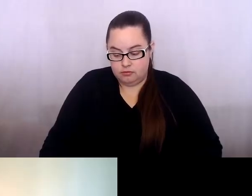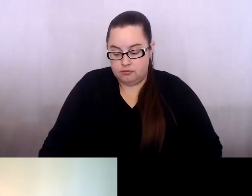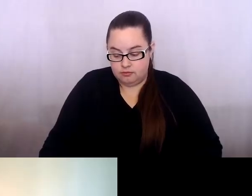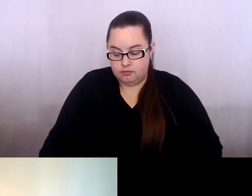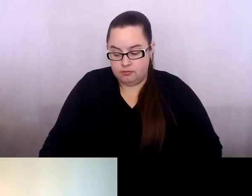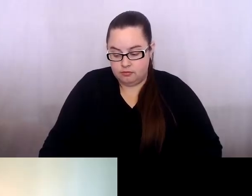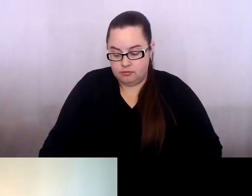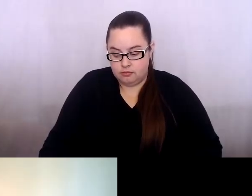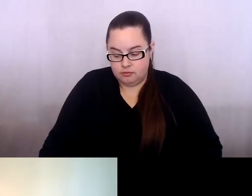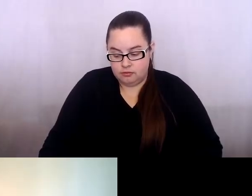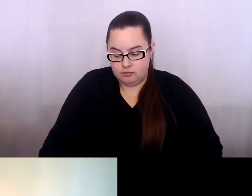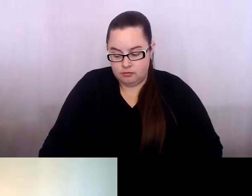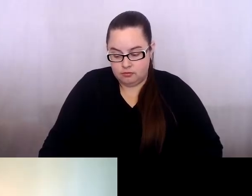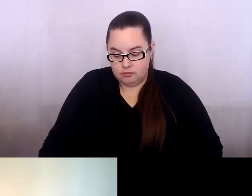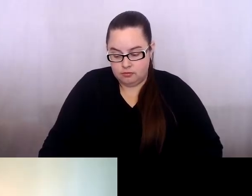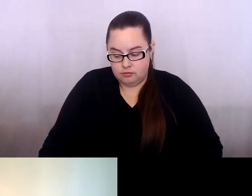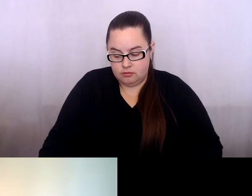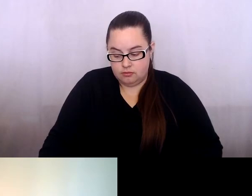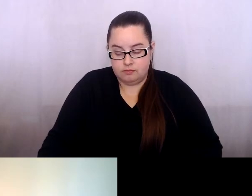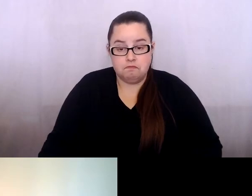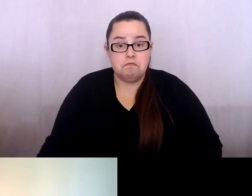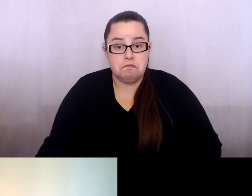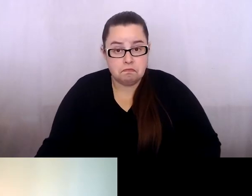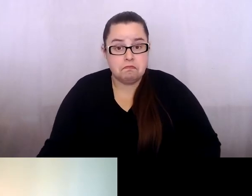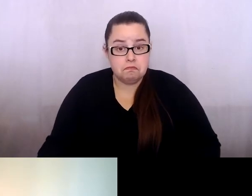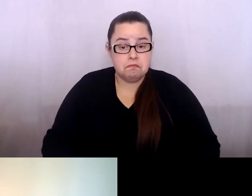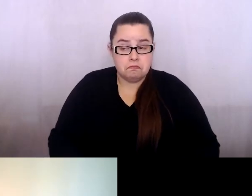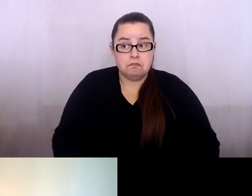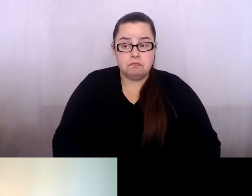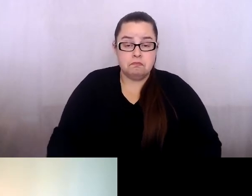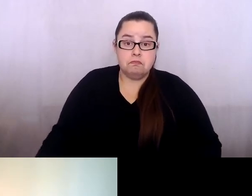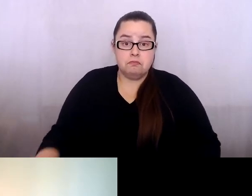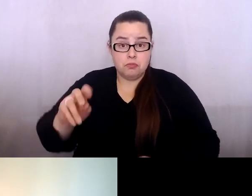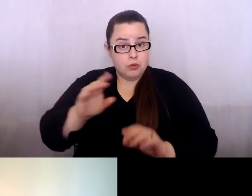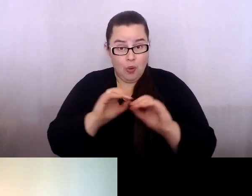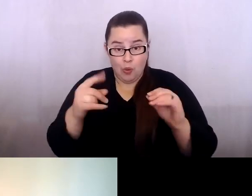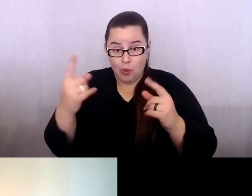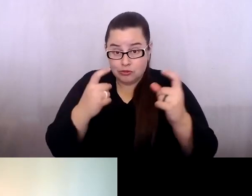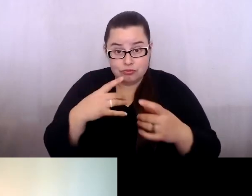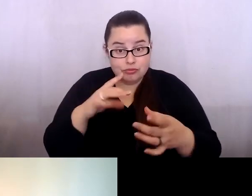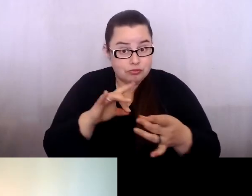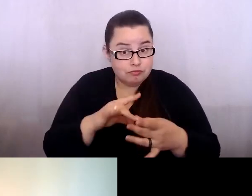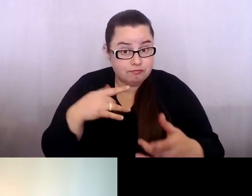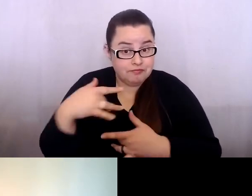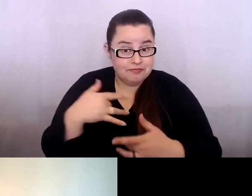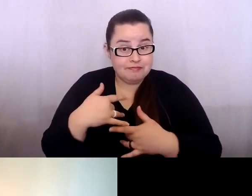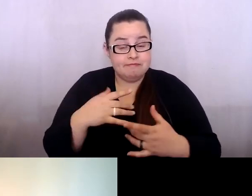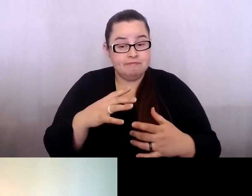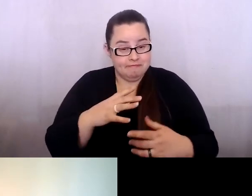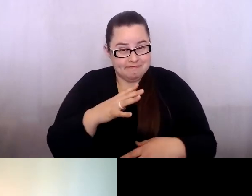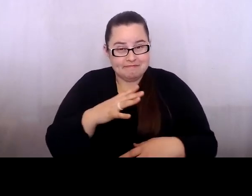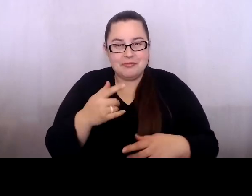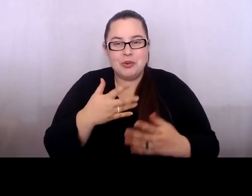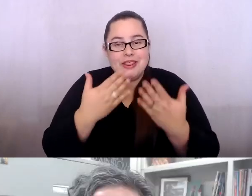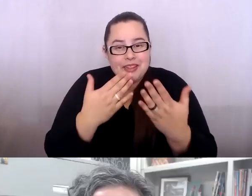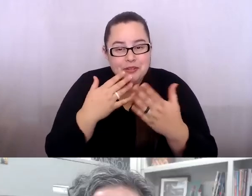Okay, so if we don't have any questions, comments, or concerns, we want to thank you for joining us today for today's webinar, and we hope